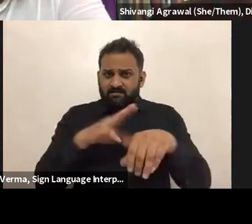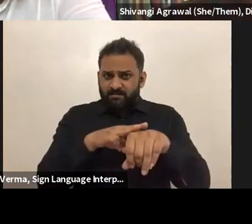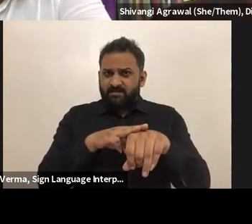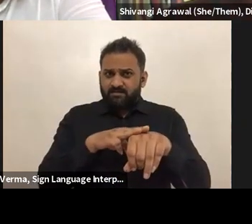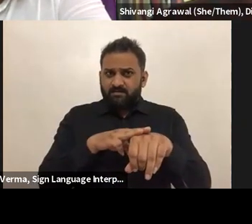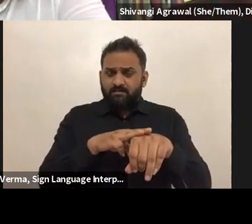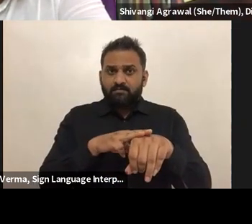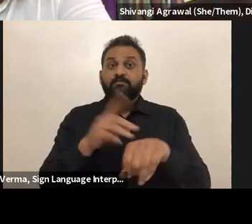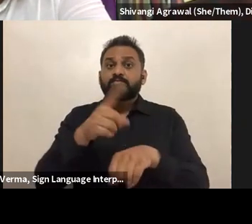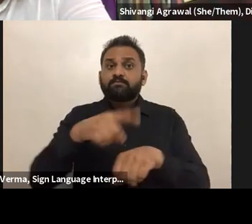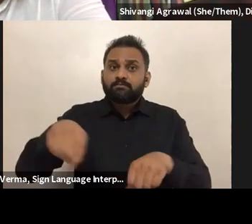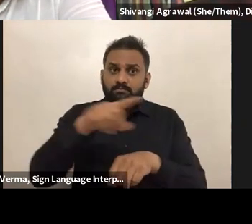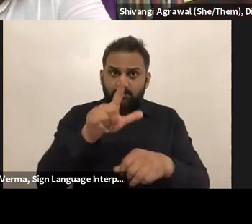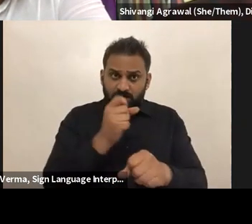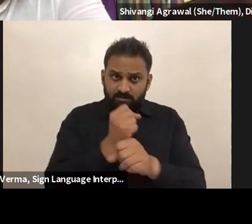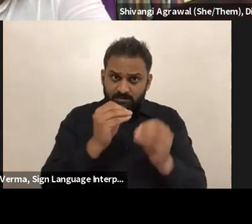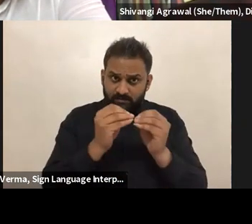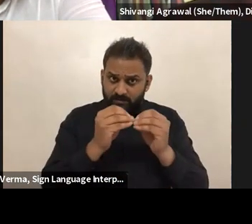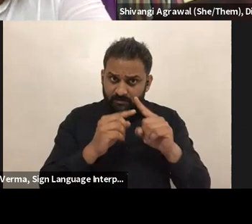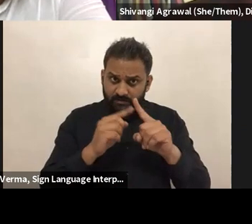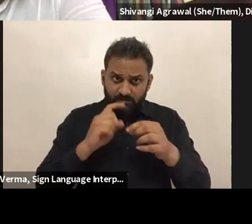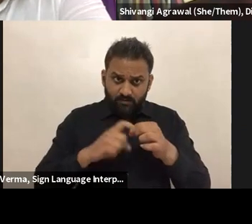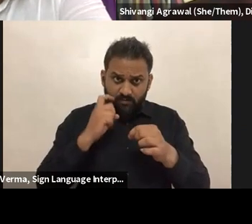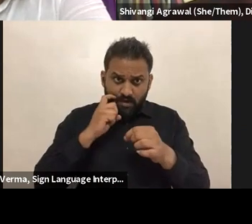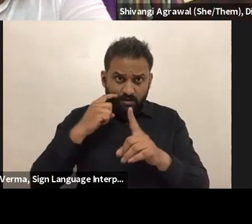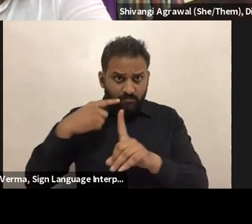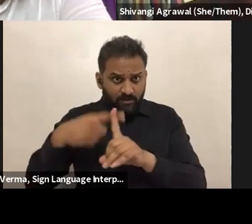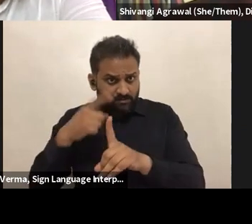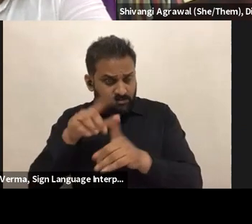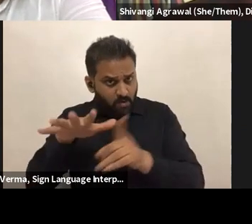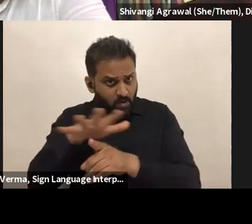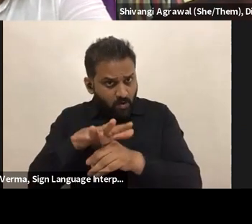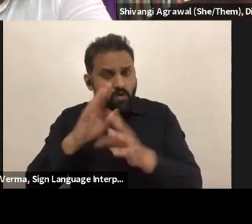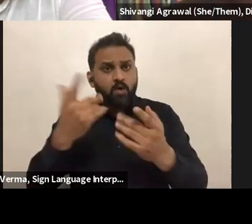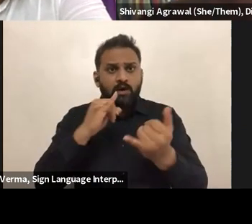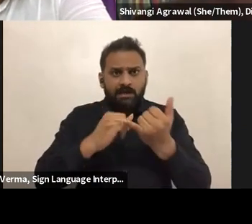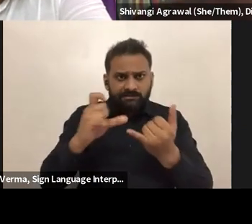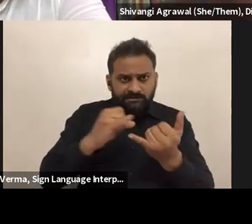are they all LGBTQI plus persons? Are they all low caste persons?